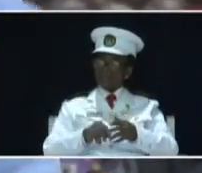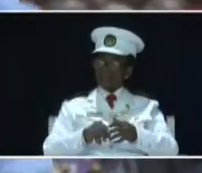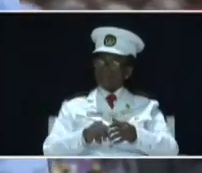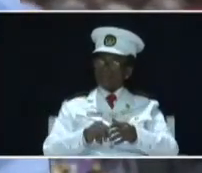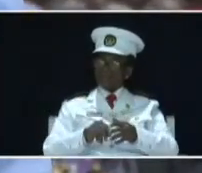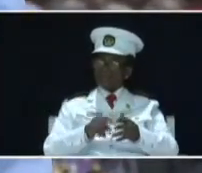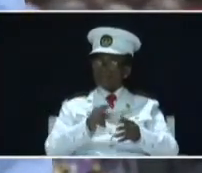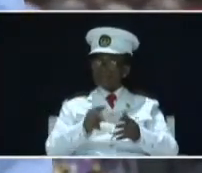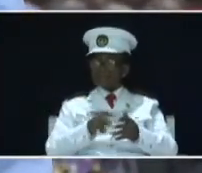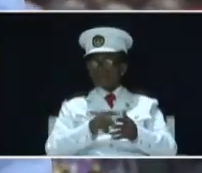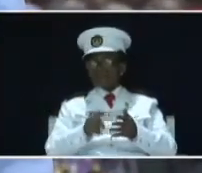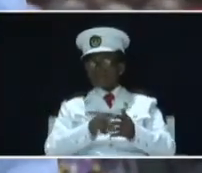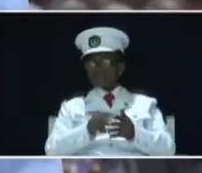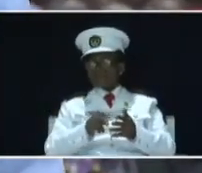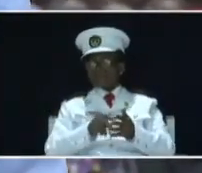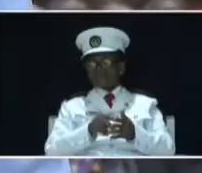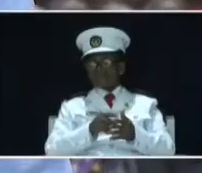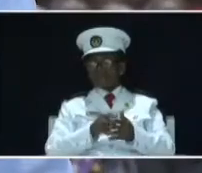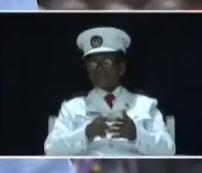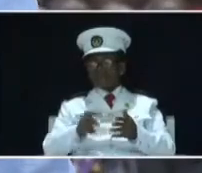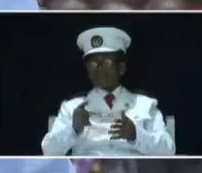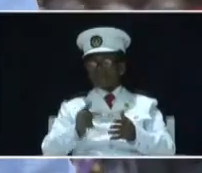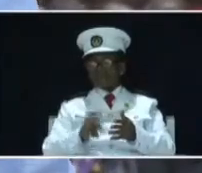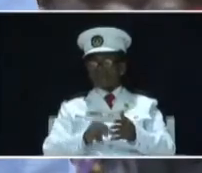Now, partners